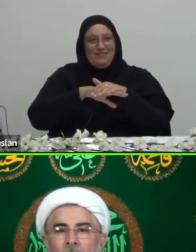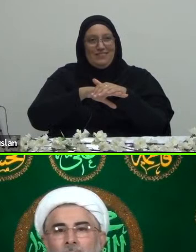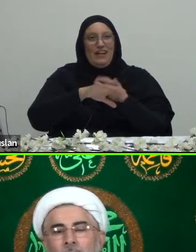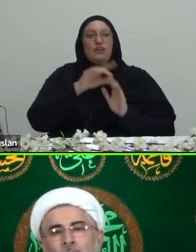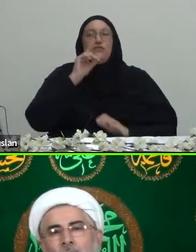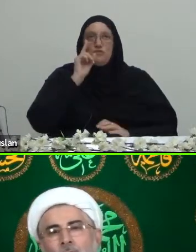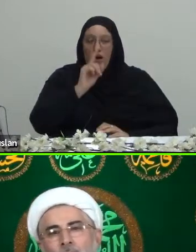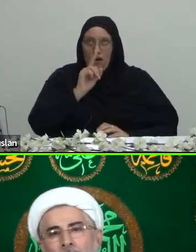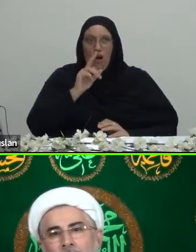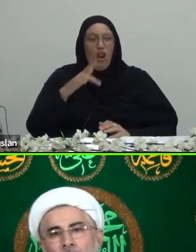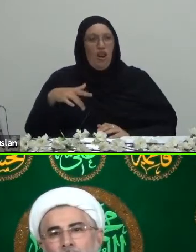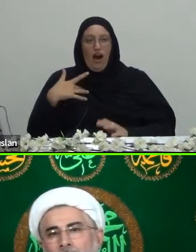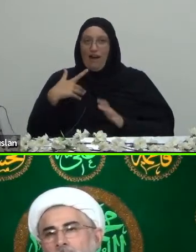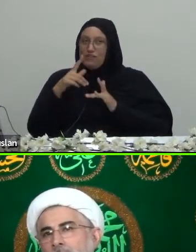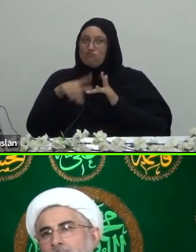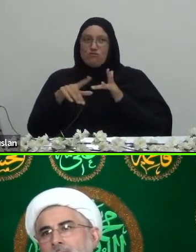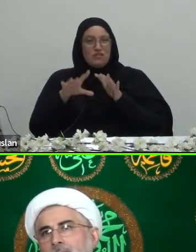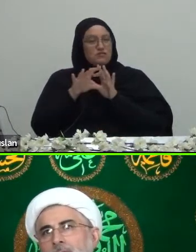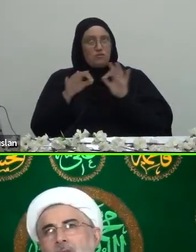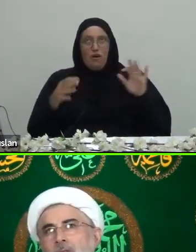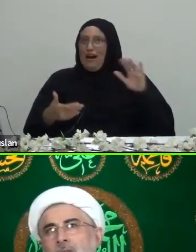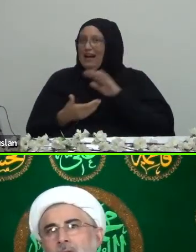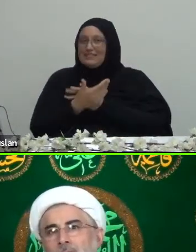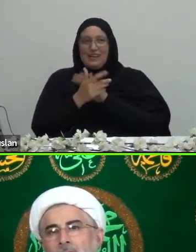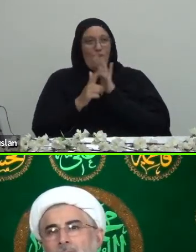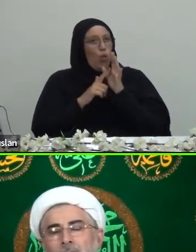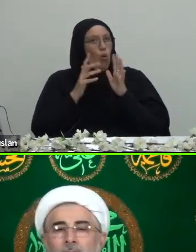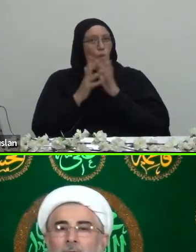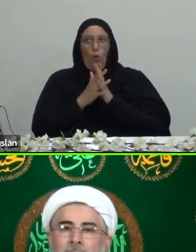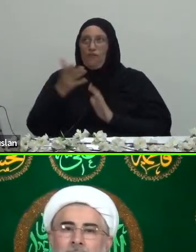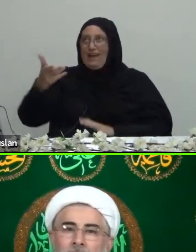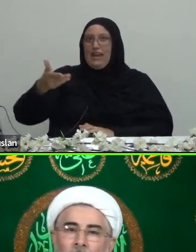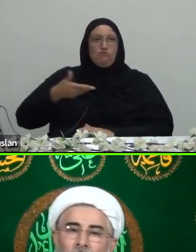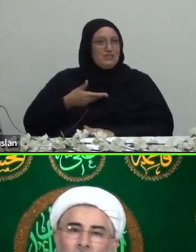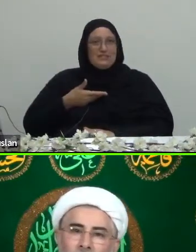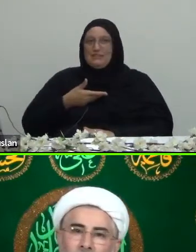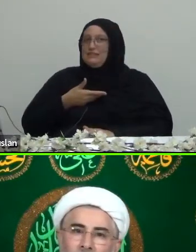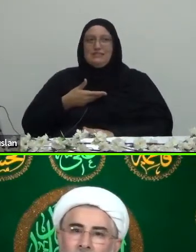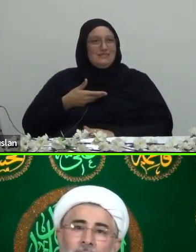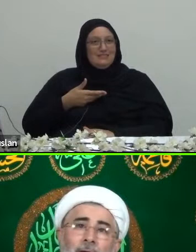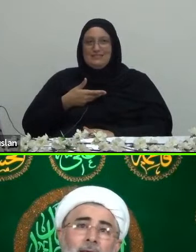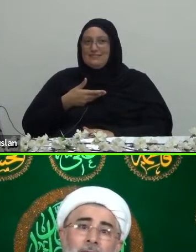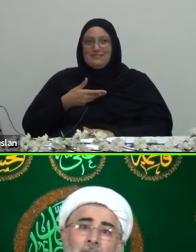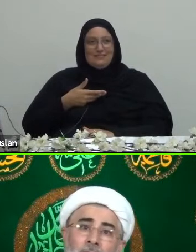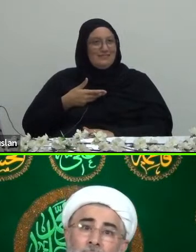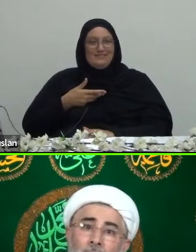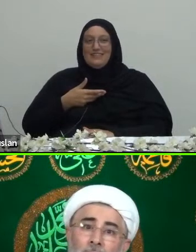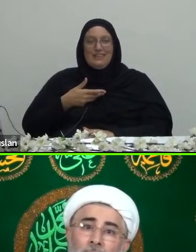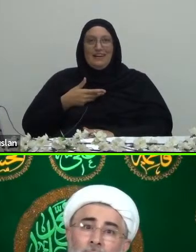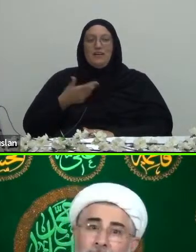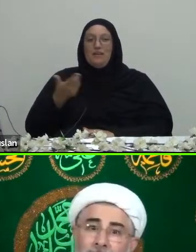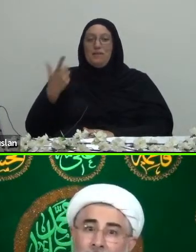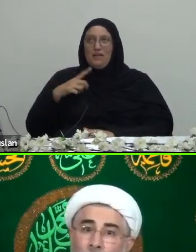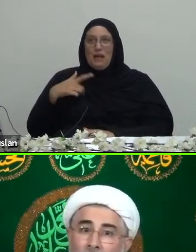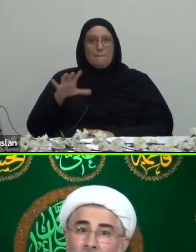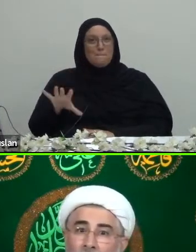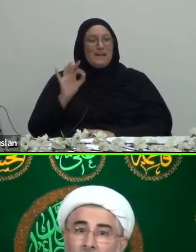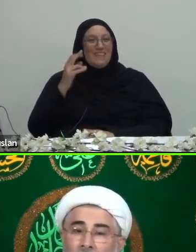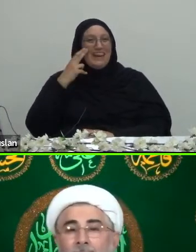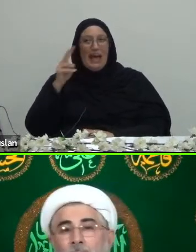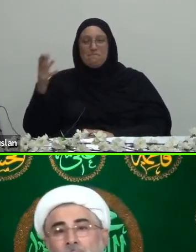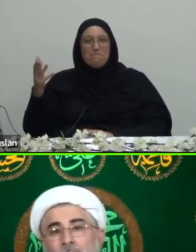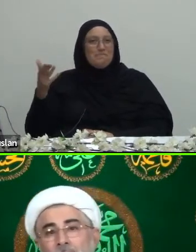inheritance. Therefore, life insurance in certain, unless if I write it, in fact, I cannot even write it as a